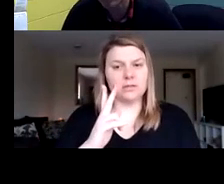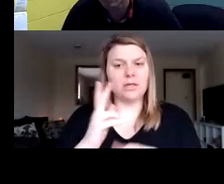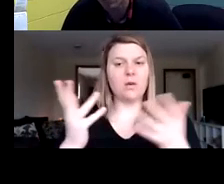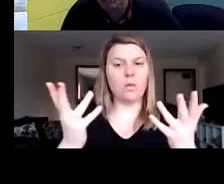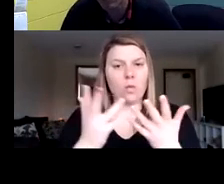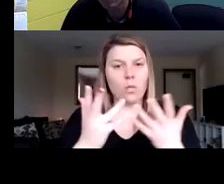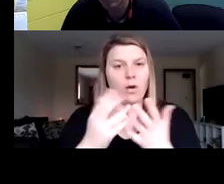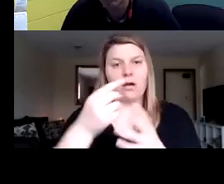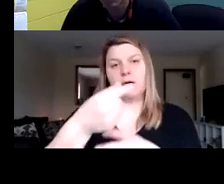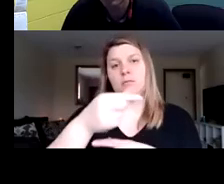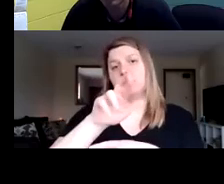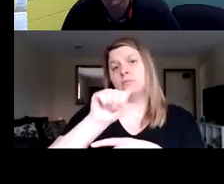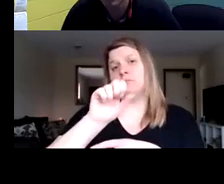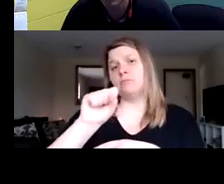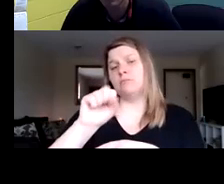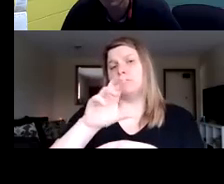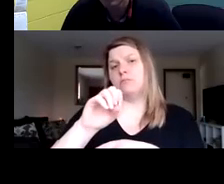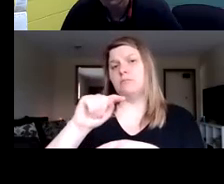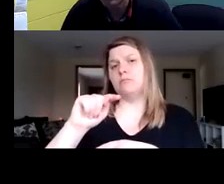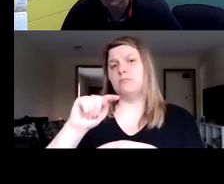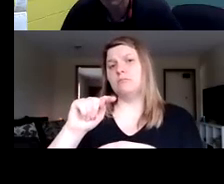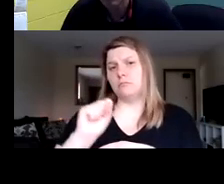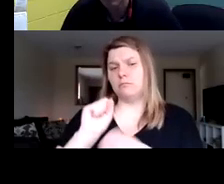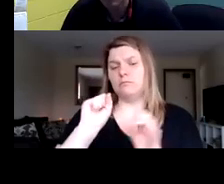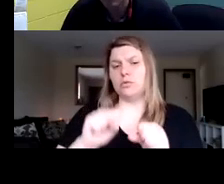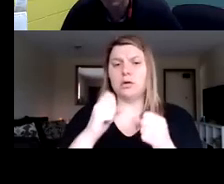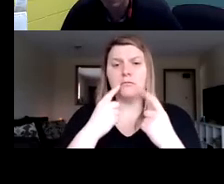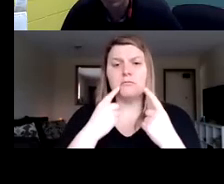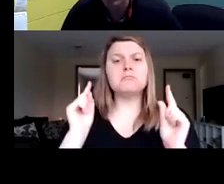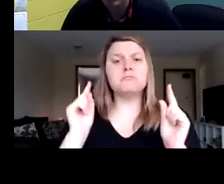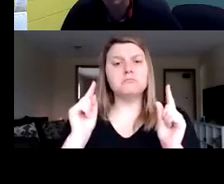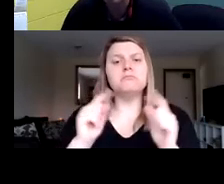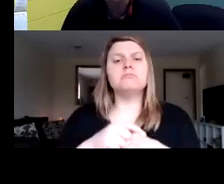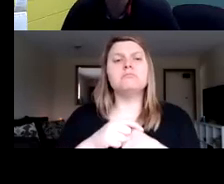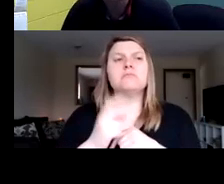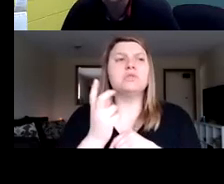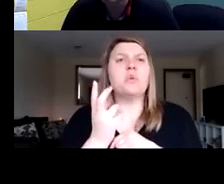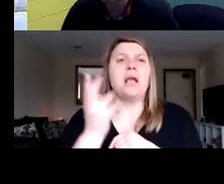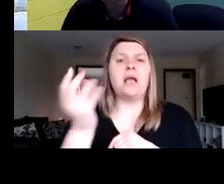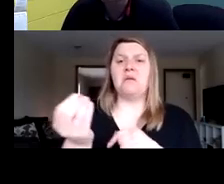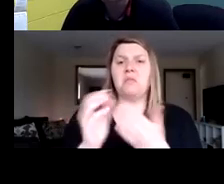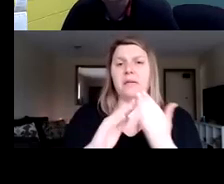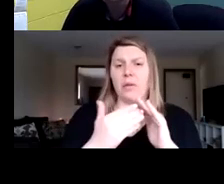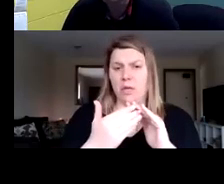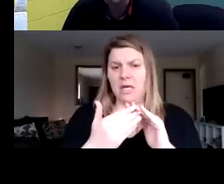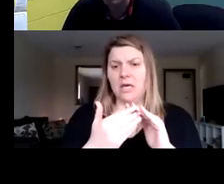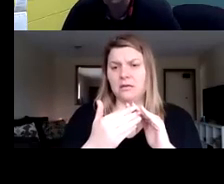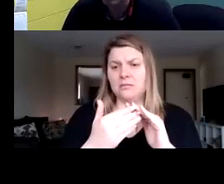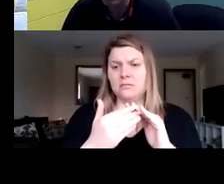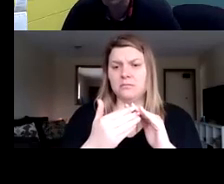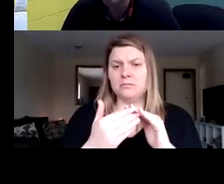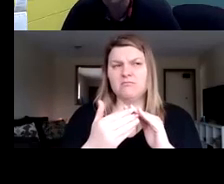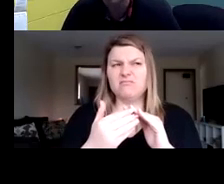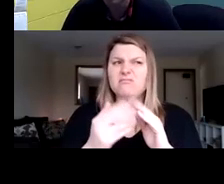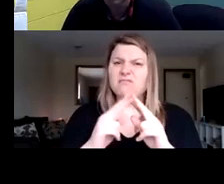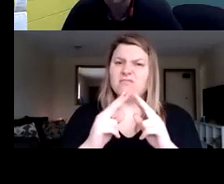really accomplish, and what just getting out into these communities, which were pretty